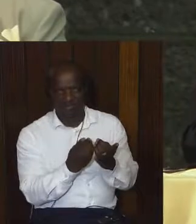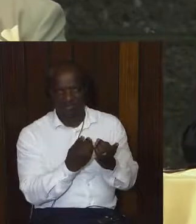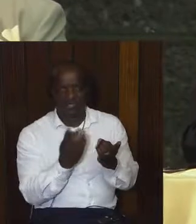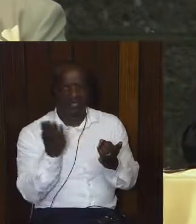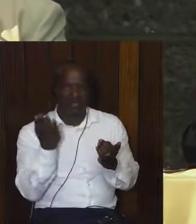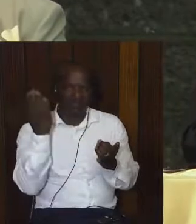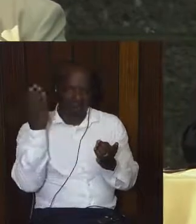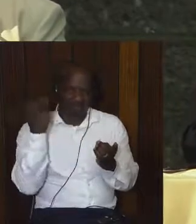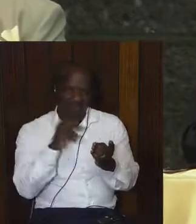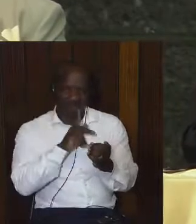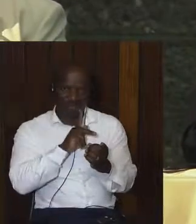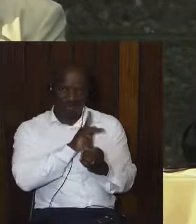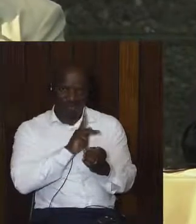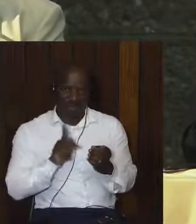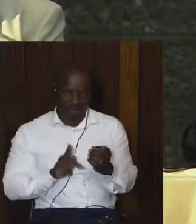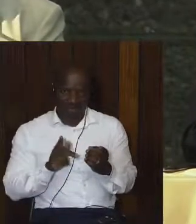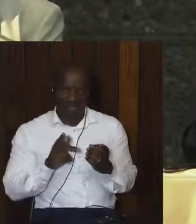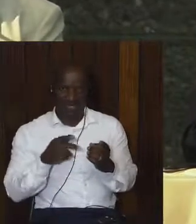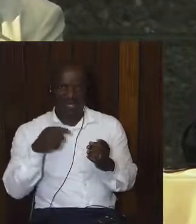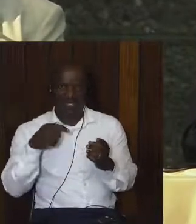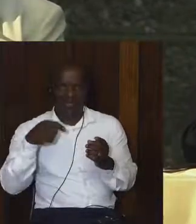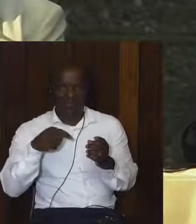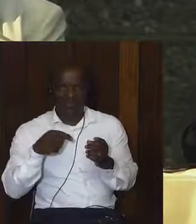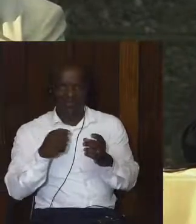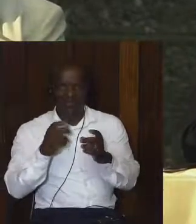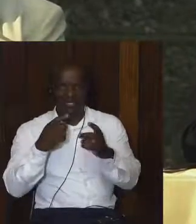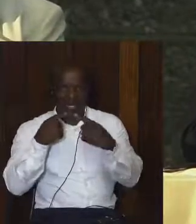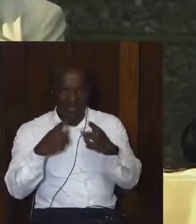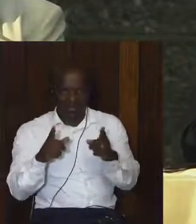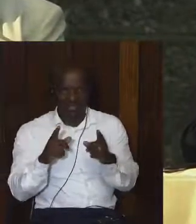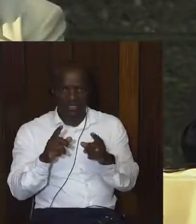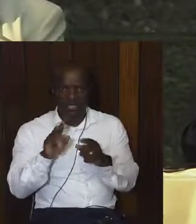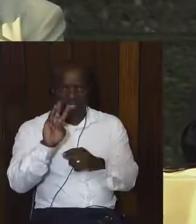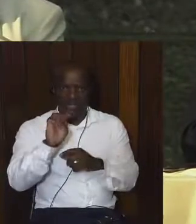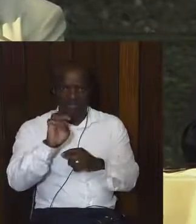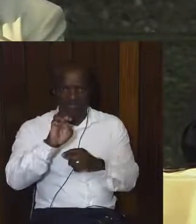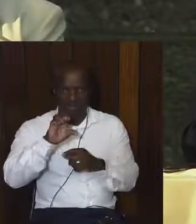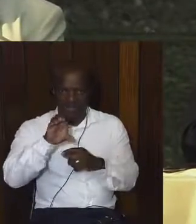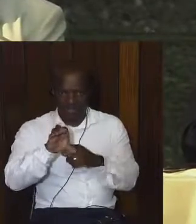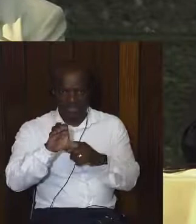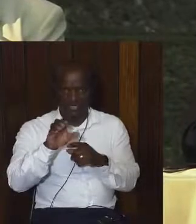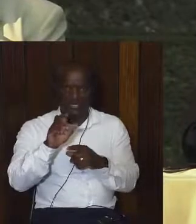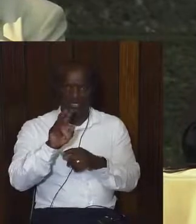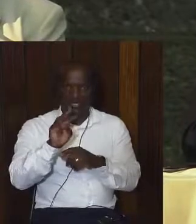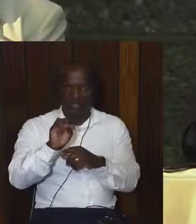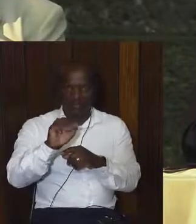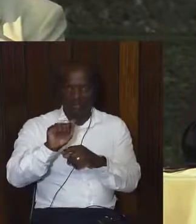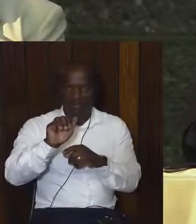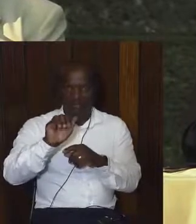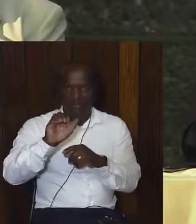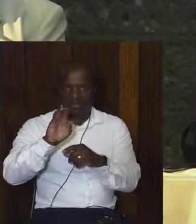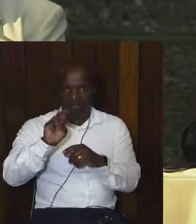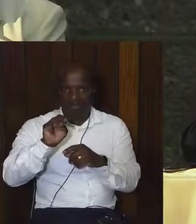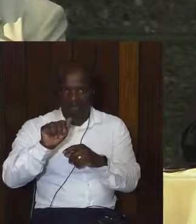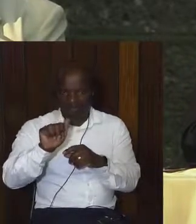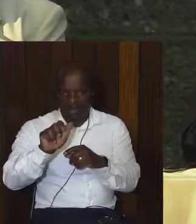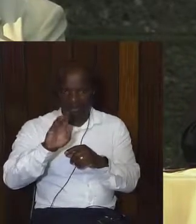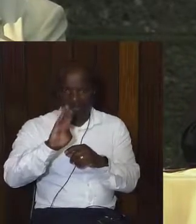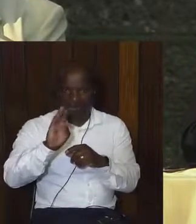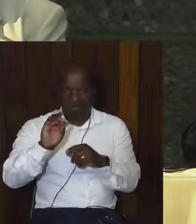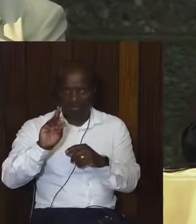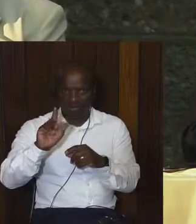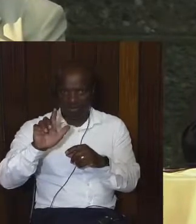various MECs as sector leads, also MEC Mamabolo is the sector lead for labor relations in the province, so